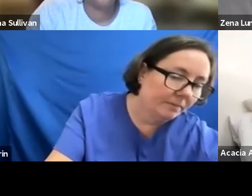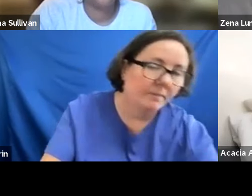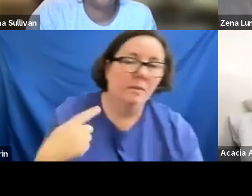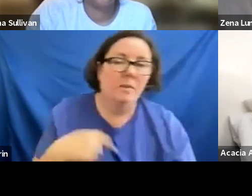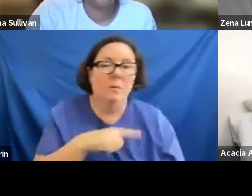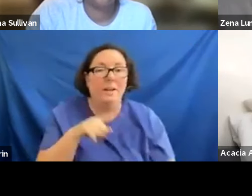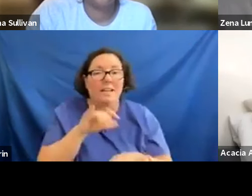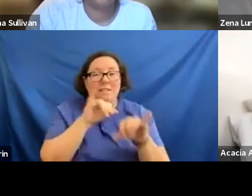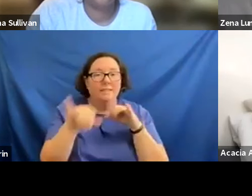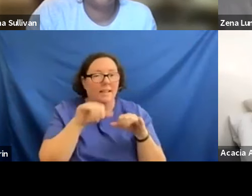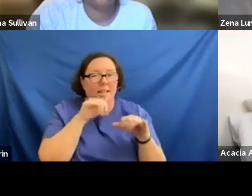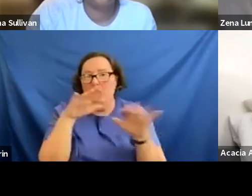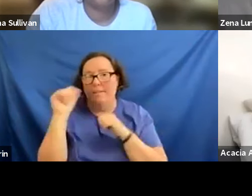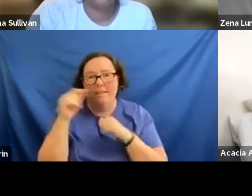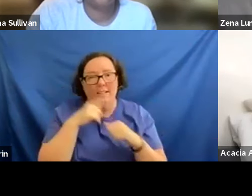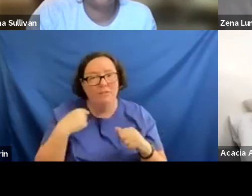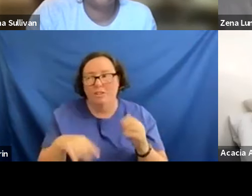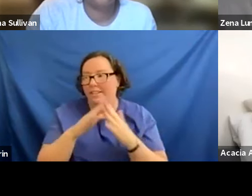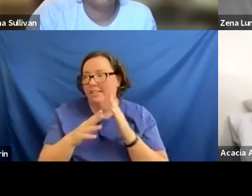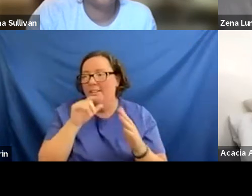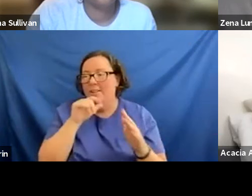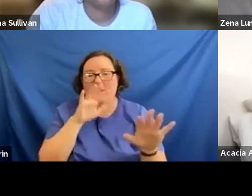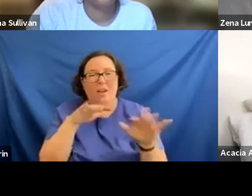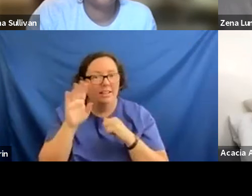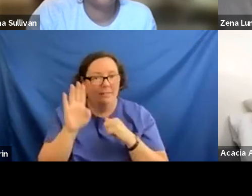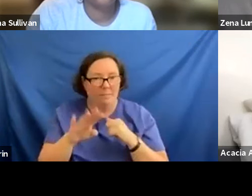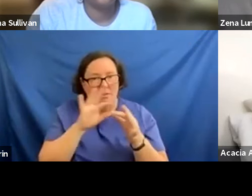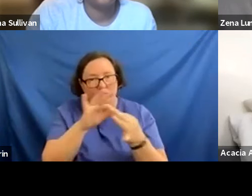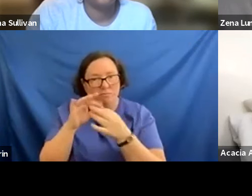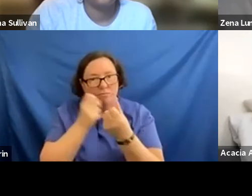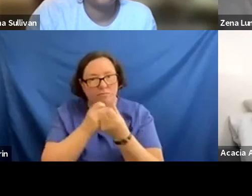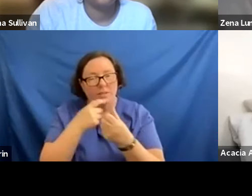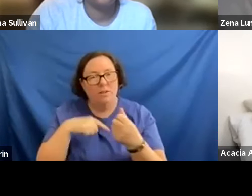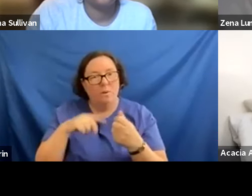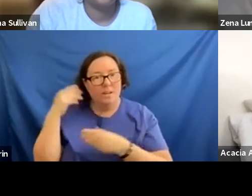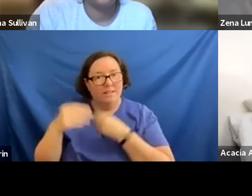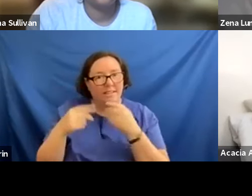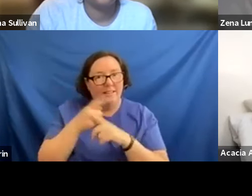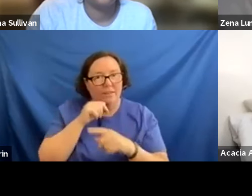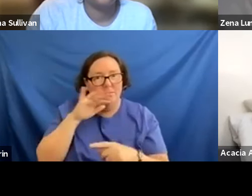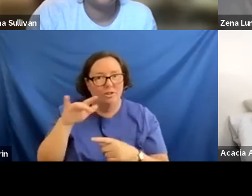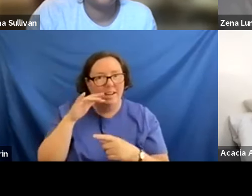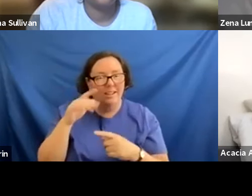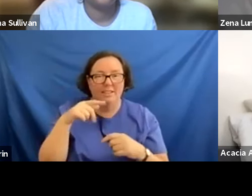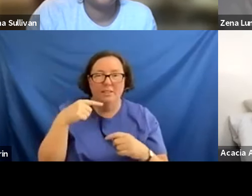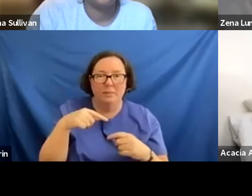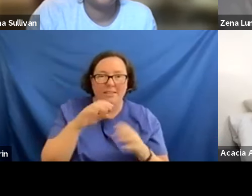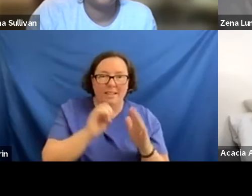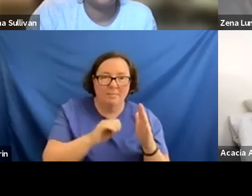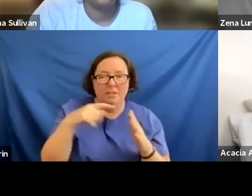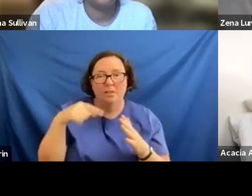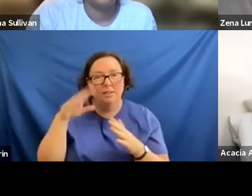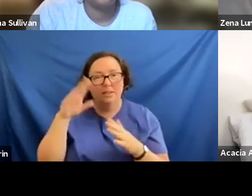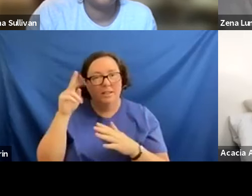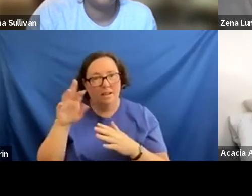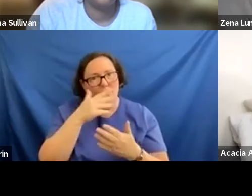make our schools excellent. We need to stick together. We are the descendants of dragons. Quincy Elementary and Quincy Upper School are